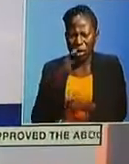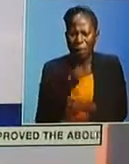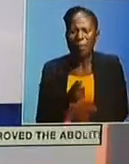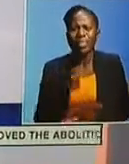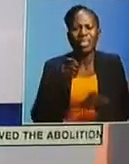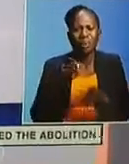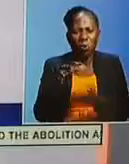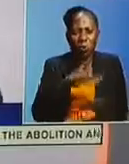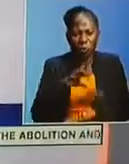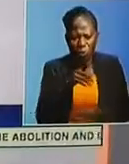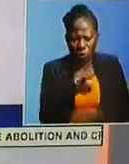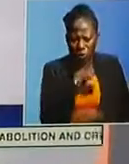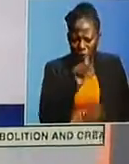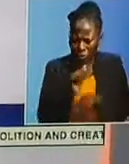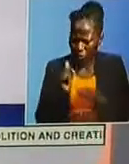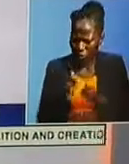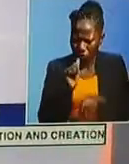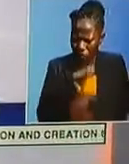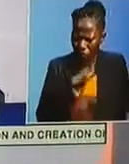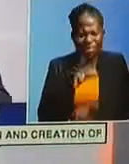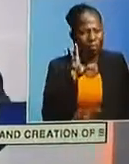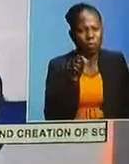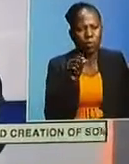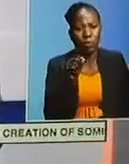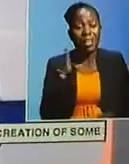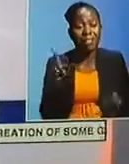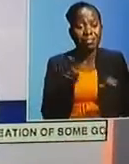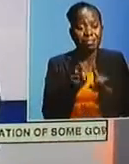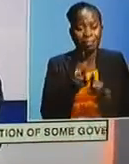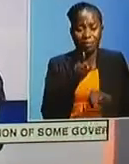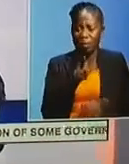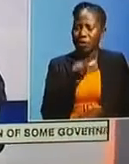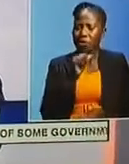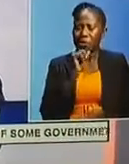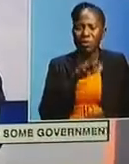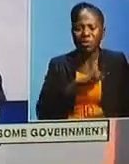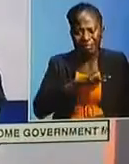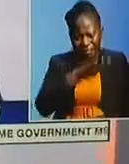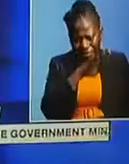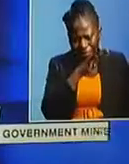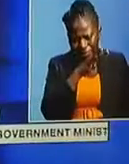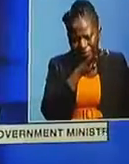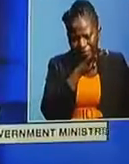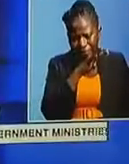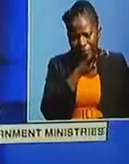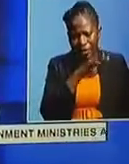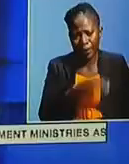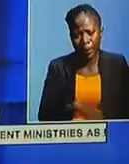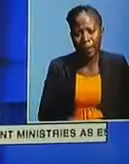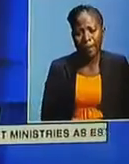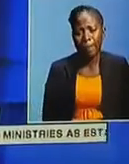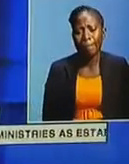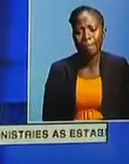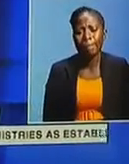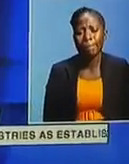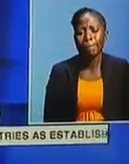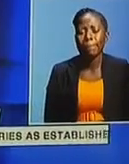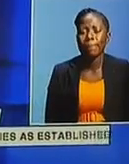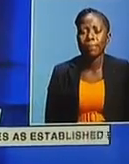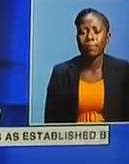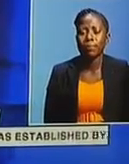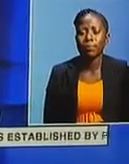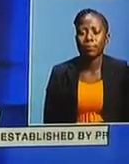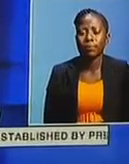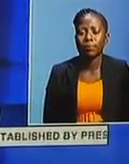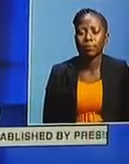your operations. And also the other thing, it is not enough to end at a decree that you should not,